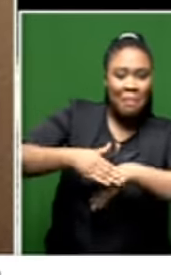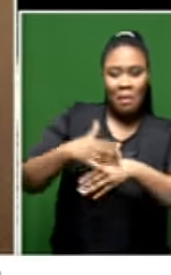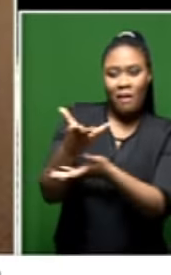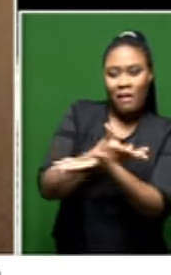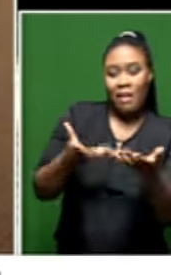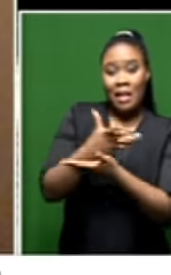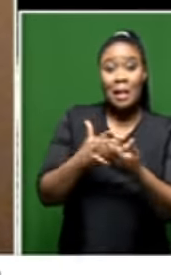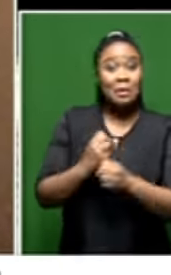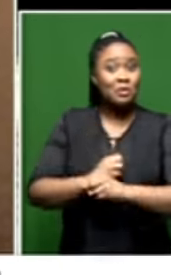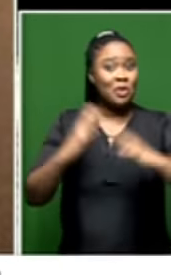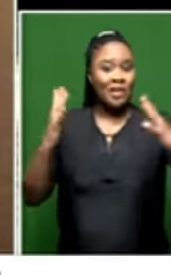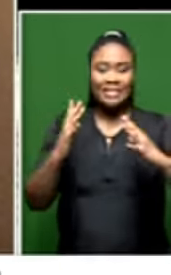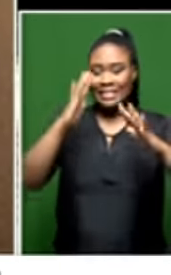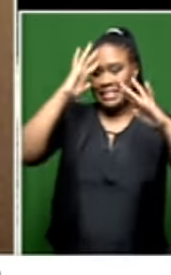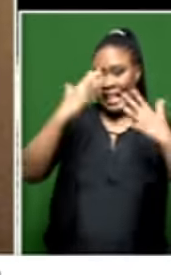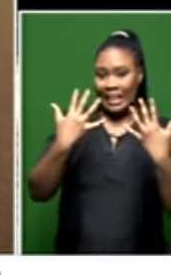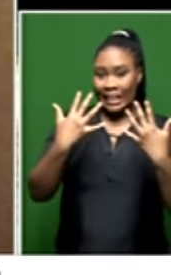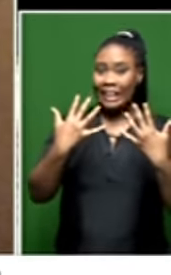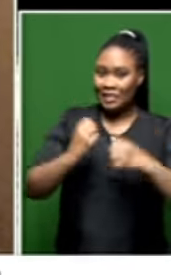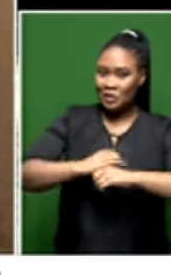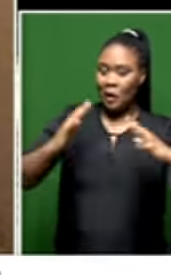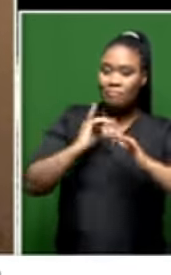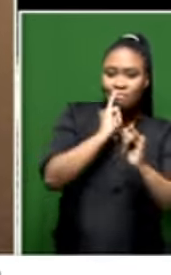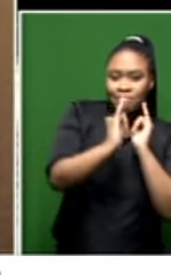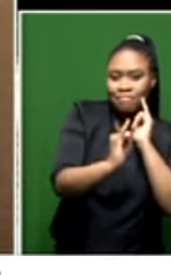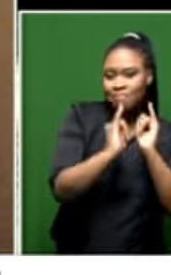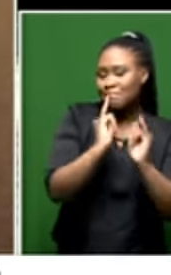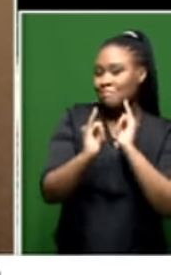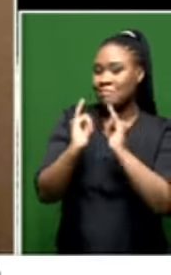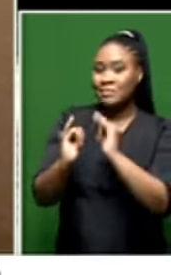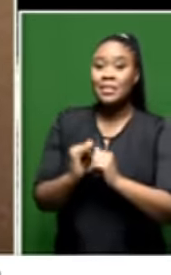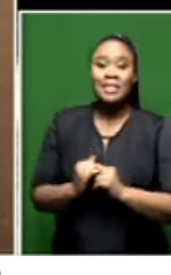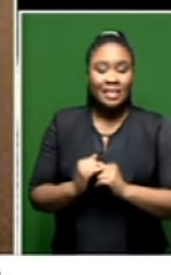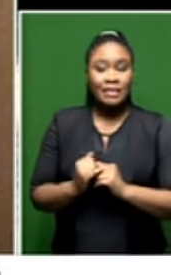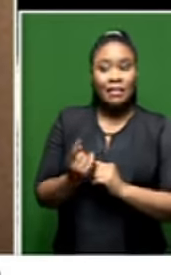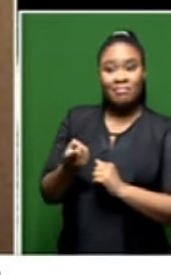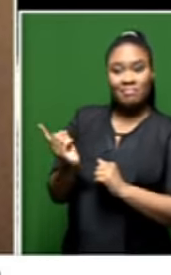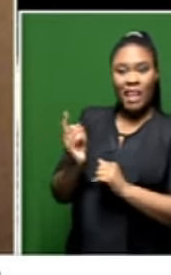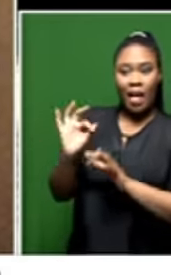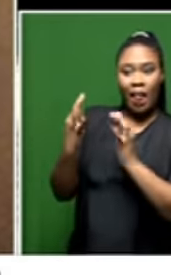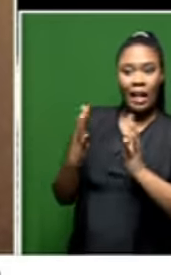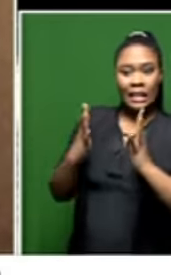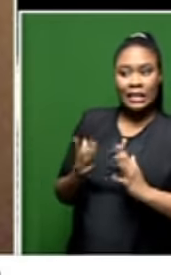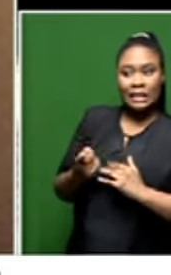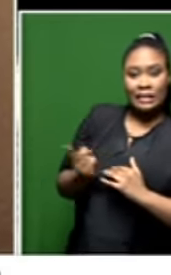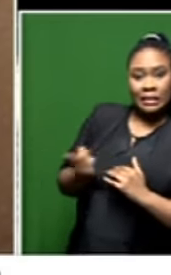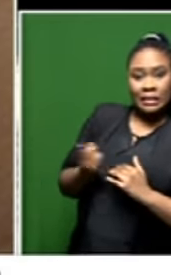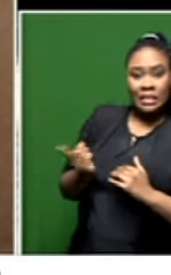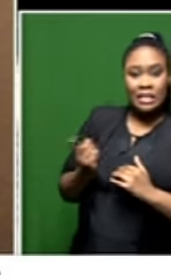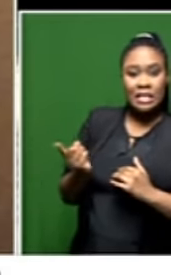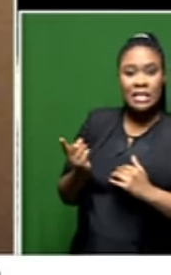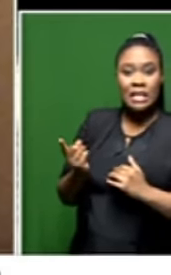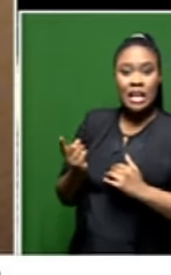of Feb, first up at 10 o'clock this morning is the first interview. And our analysts there, of course, Chris Oxtoby, who is a